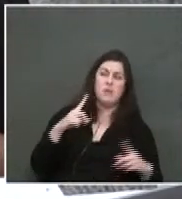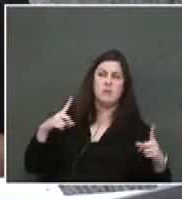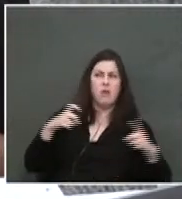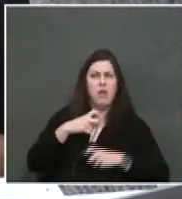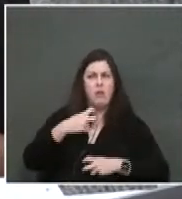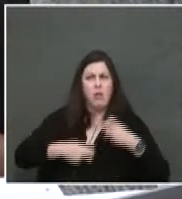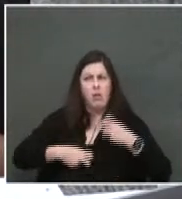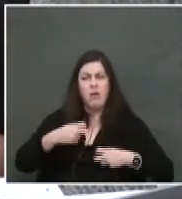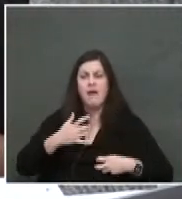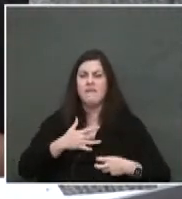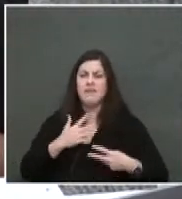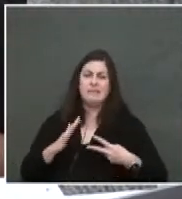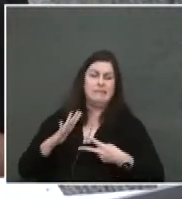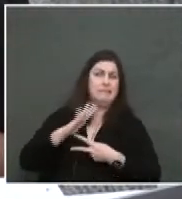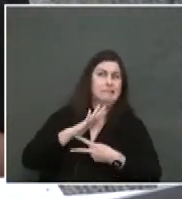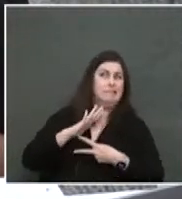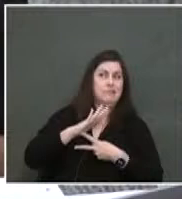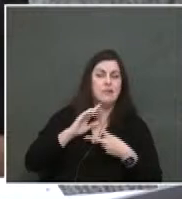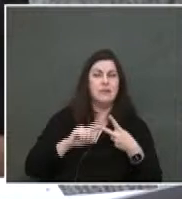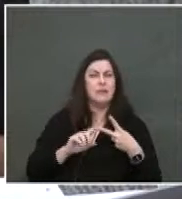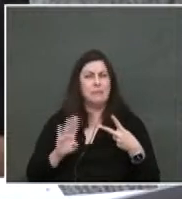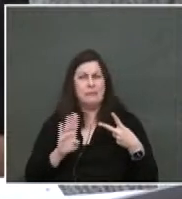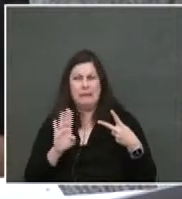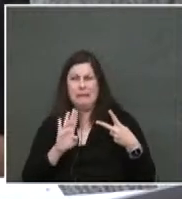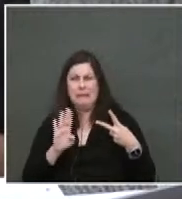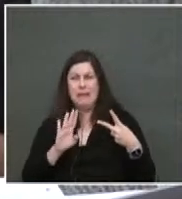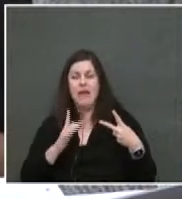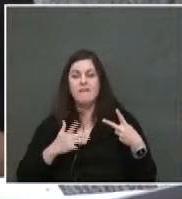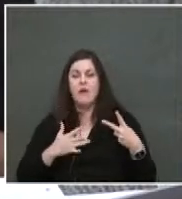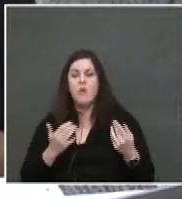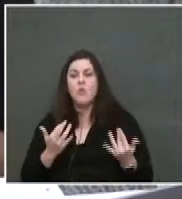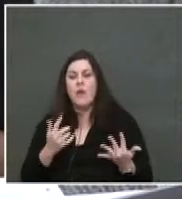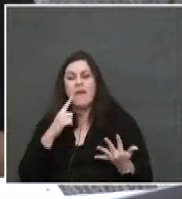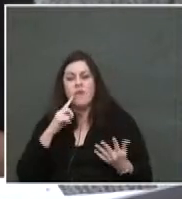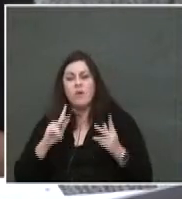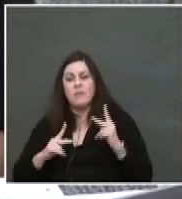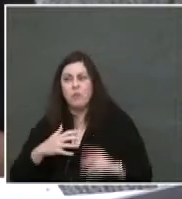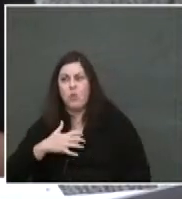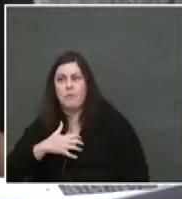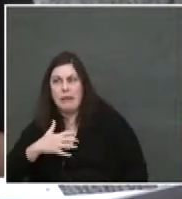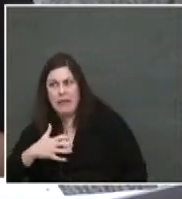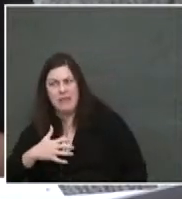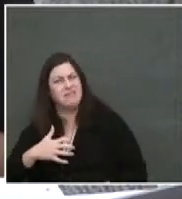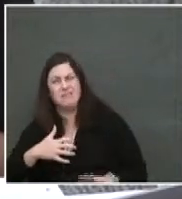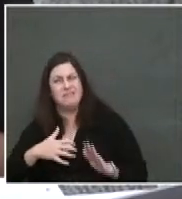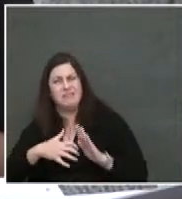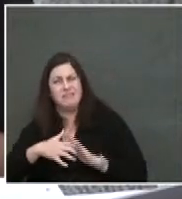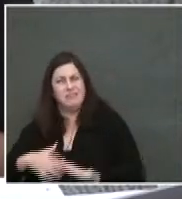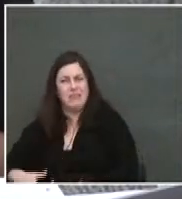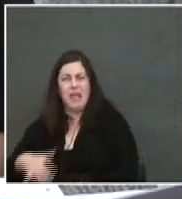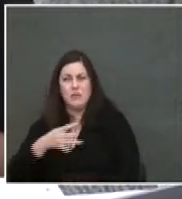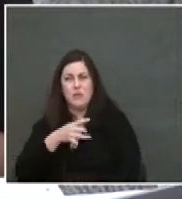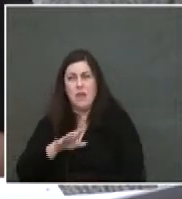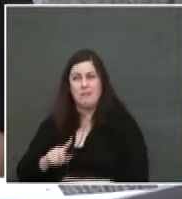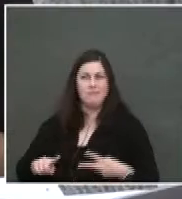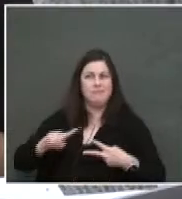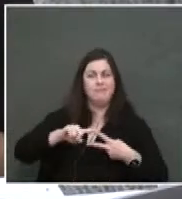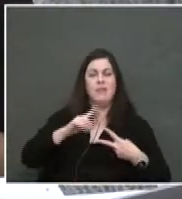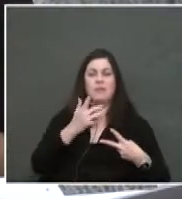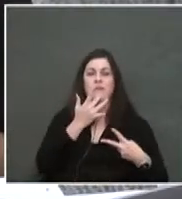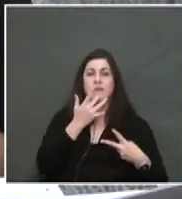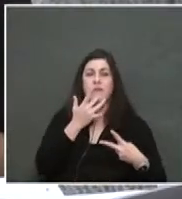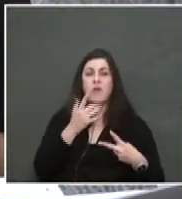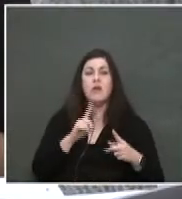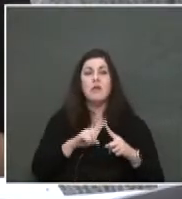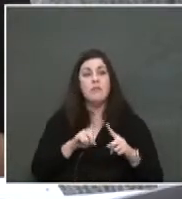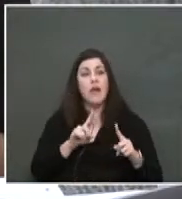definitely towards option A. Option B seems way too reactive for me. The only thing I would say is address truck parking